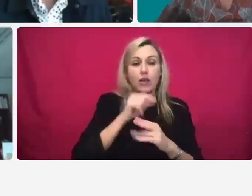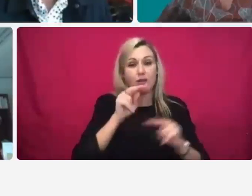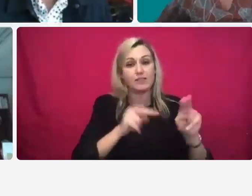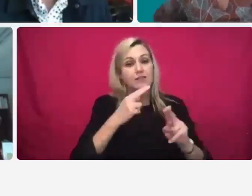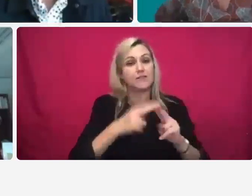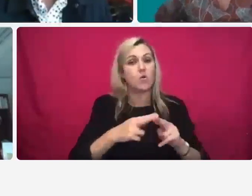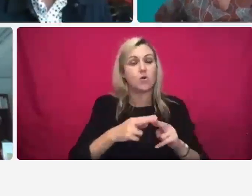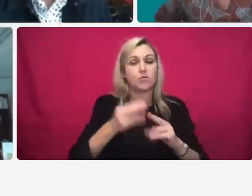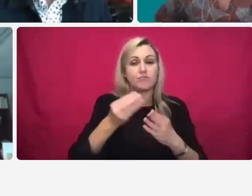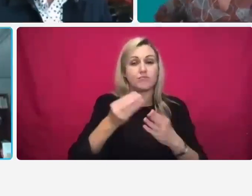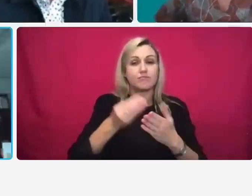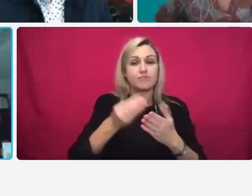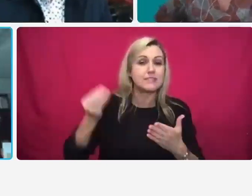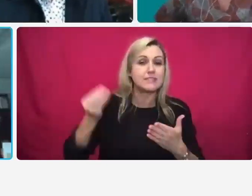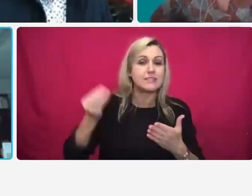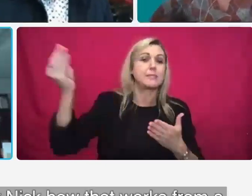I'm